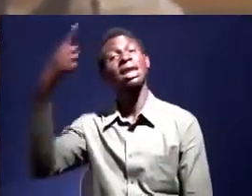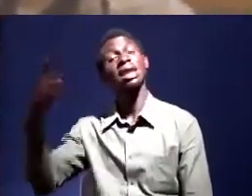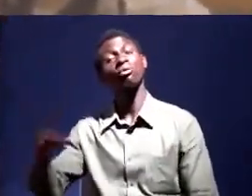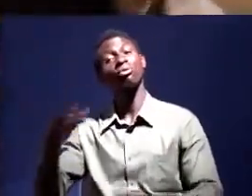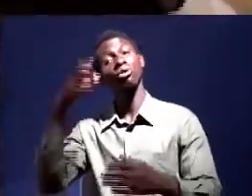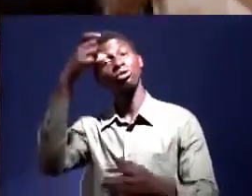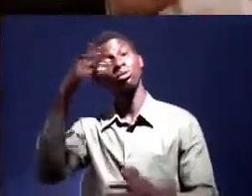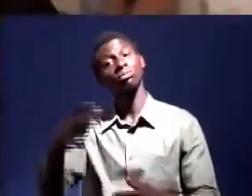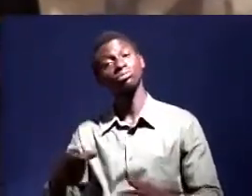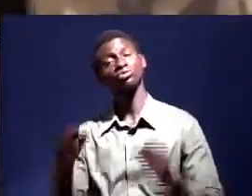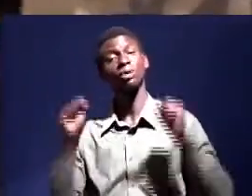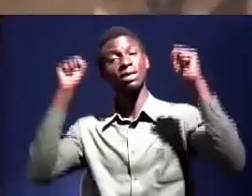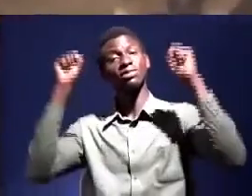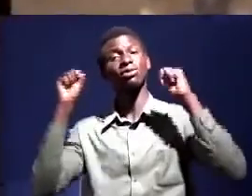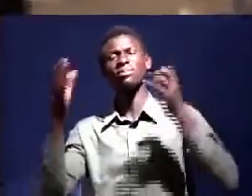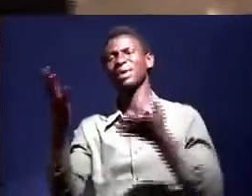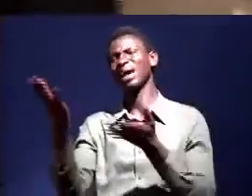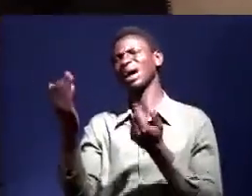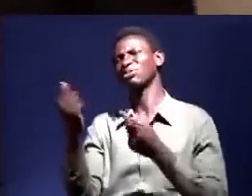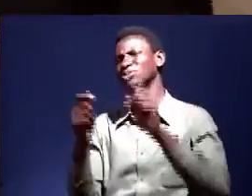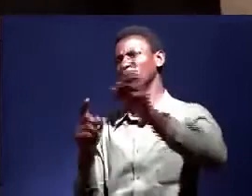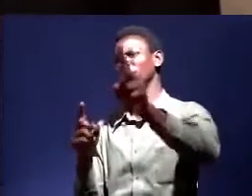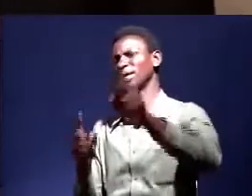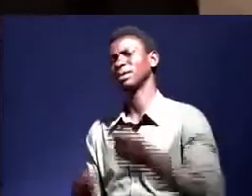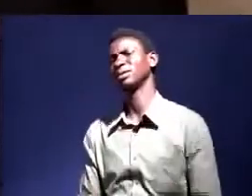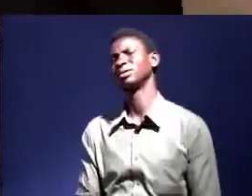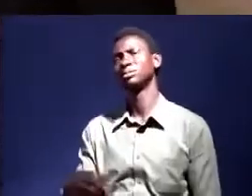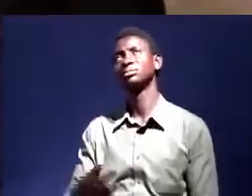hakusubiri. When God calls us, Mungu au